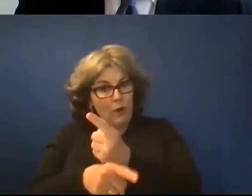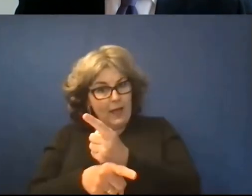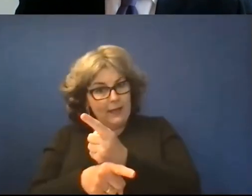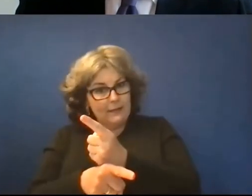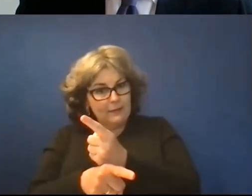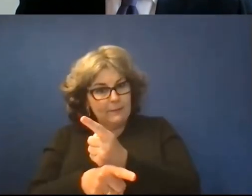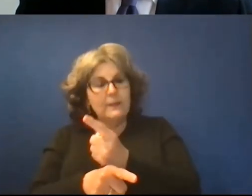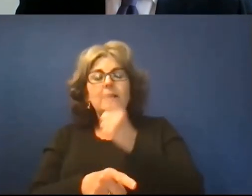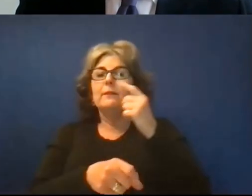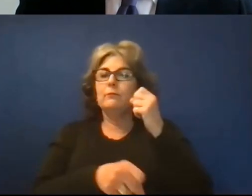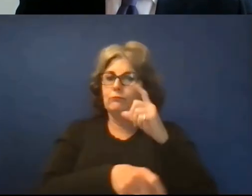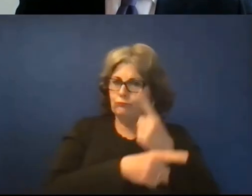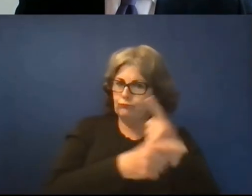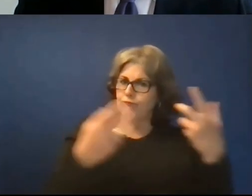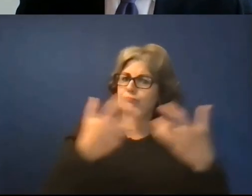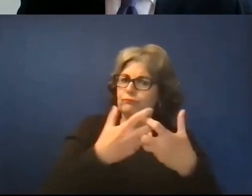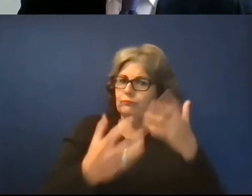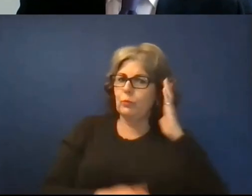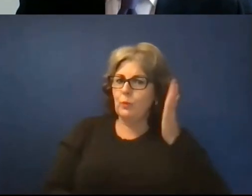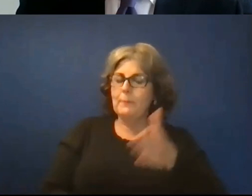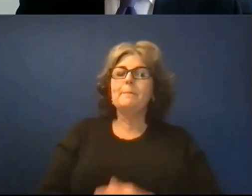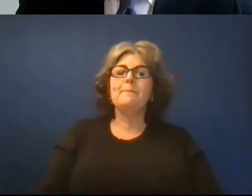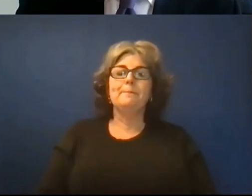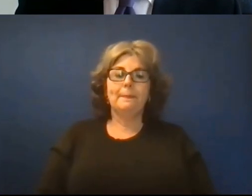your aides will do right by you. So